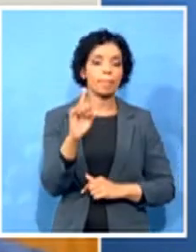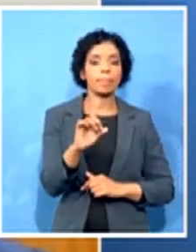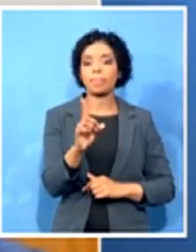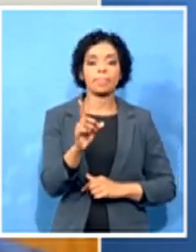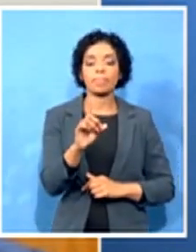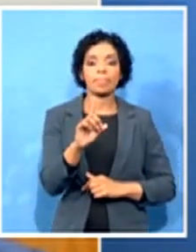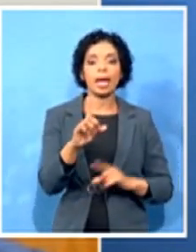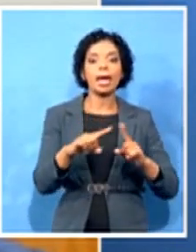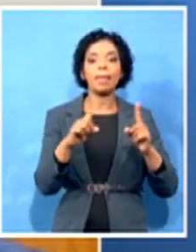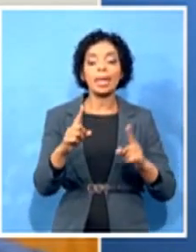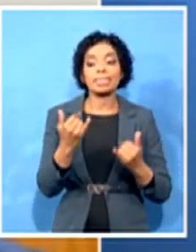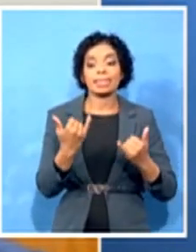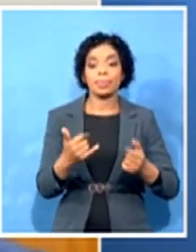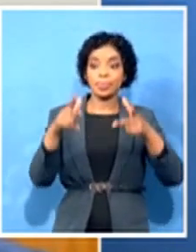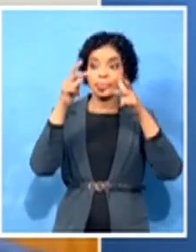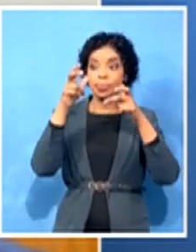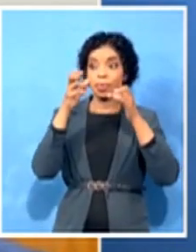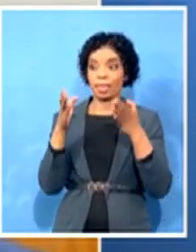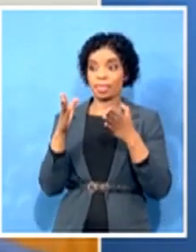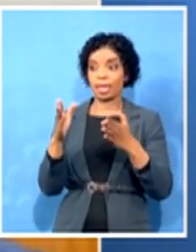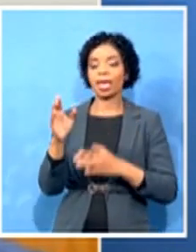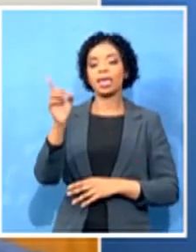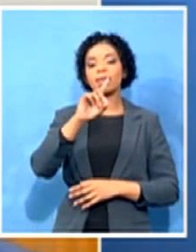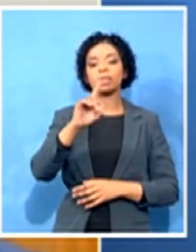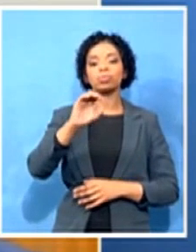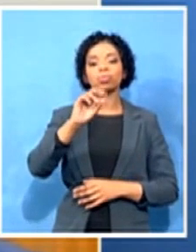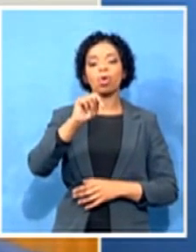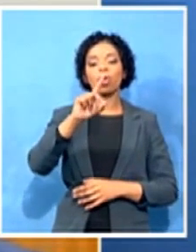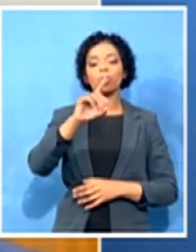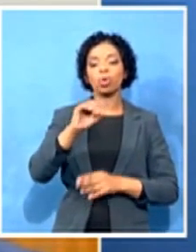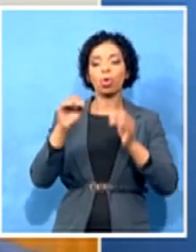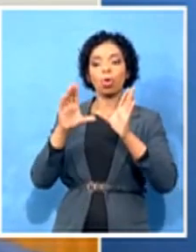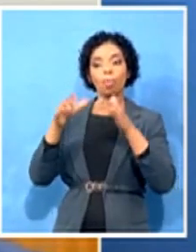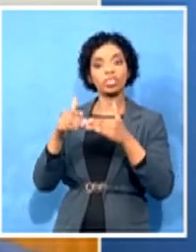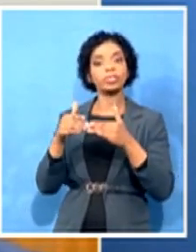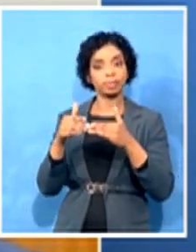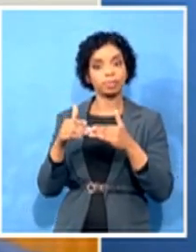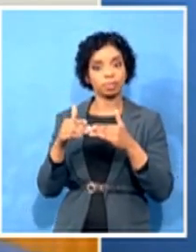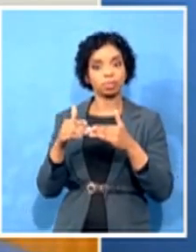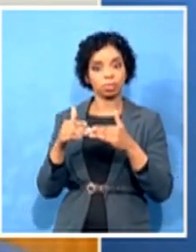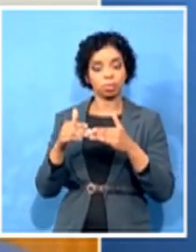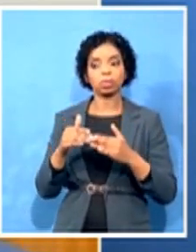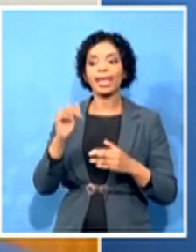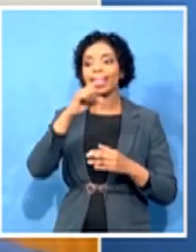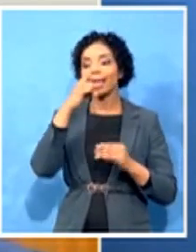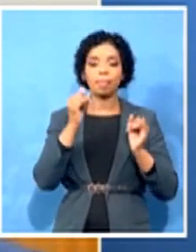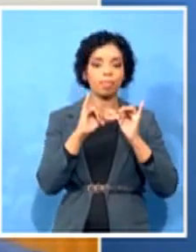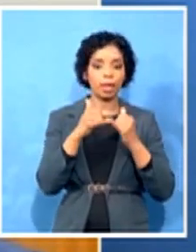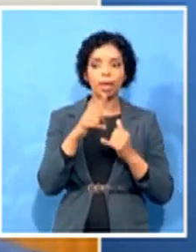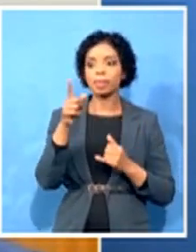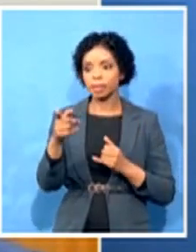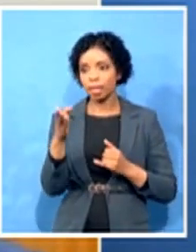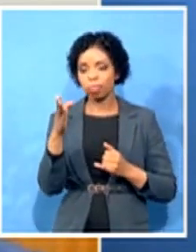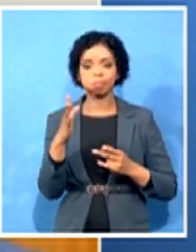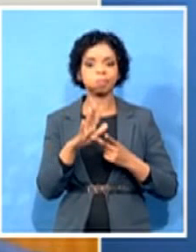people testified at the Zondo Commission, so names were called there. The names of the companies involved in the asbestos project was named there. So it was